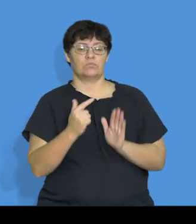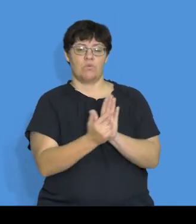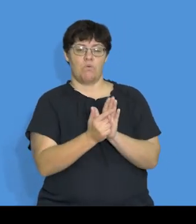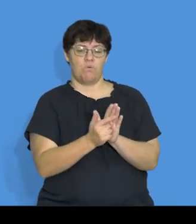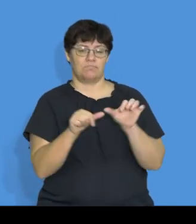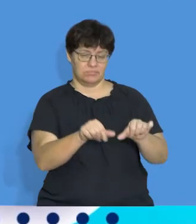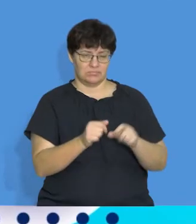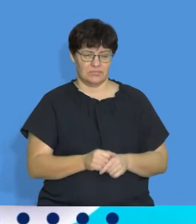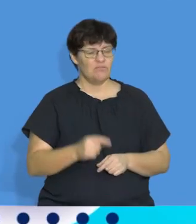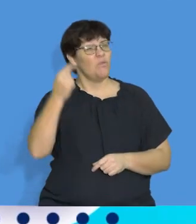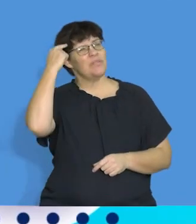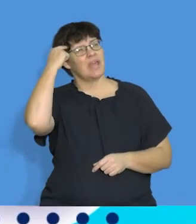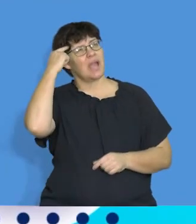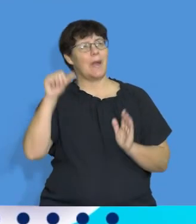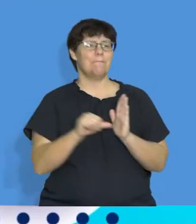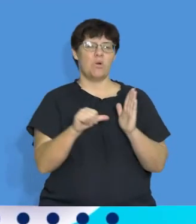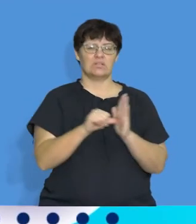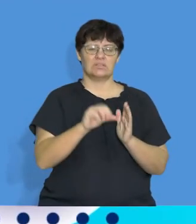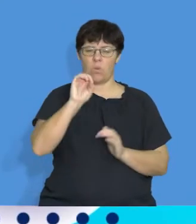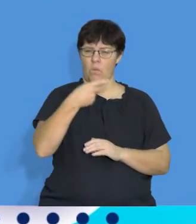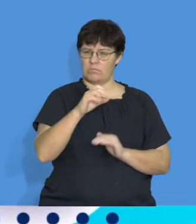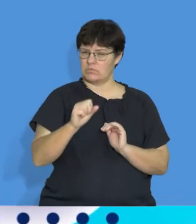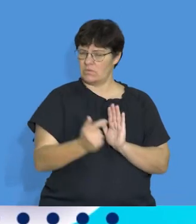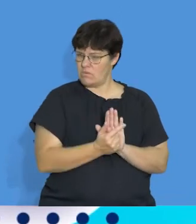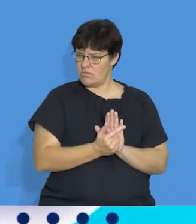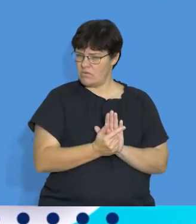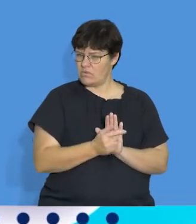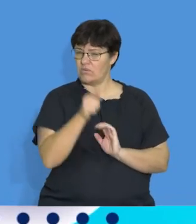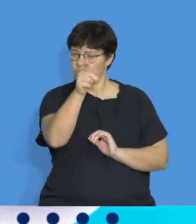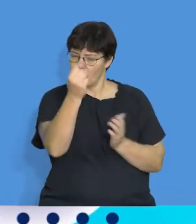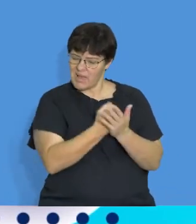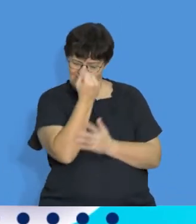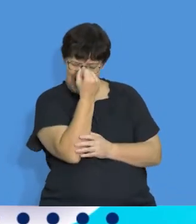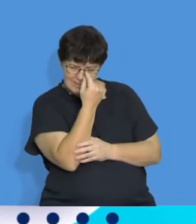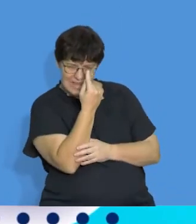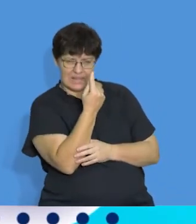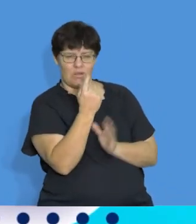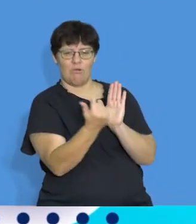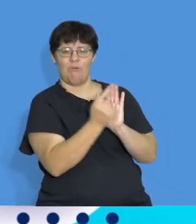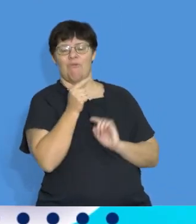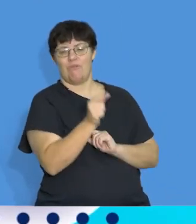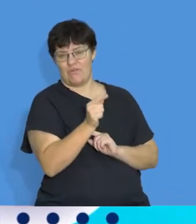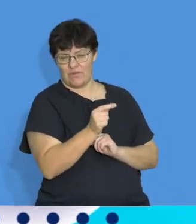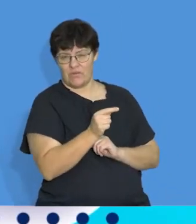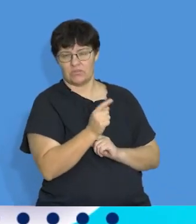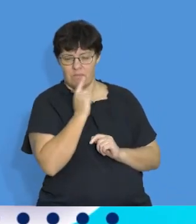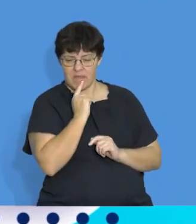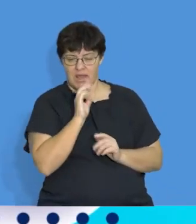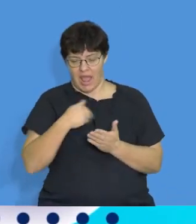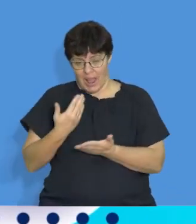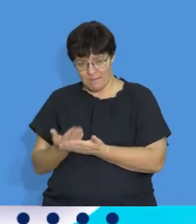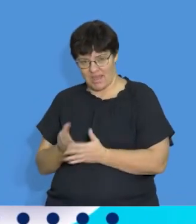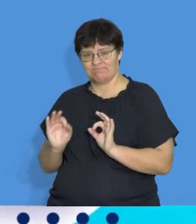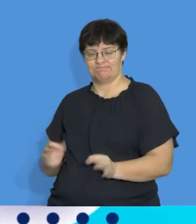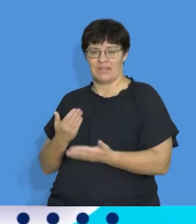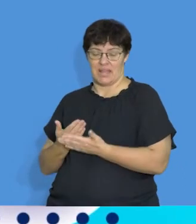think of the importance of the Ohm's law, is that we need to understand the Ohm's law so that we can correctly apply it. And then why